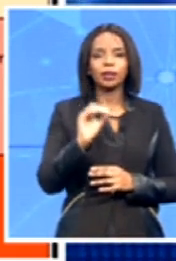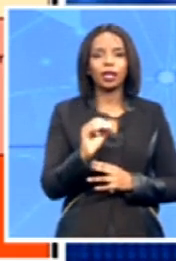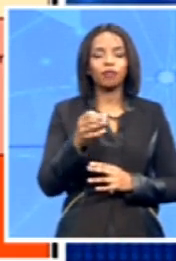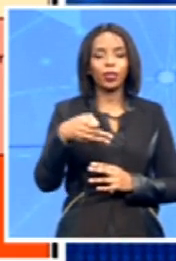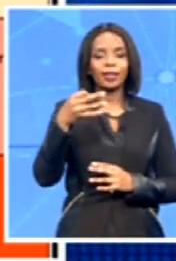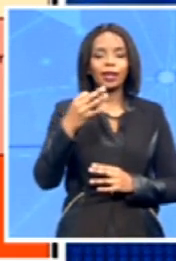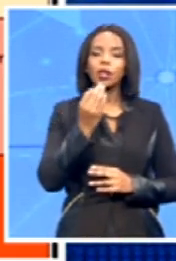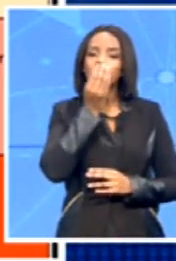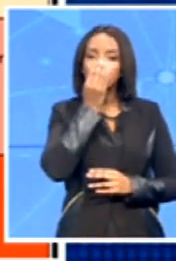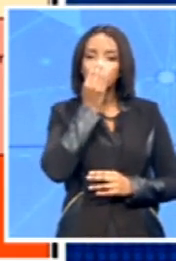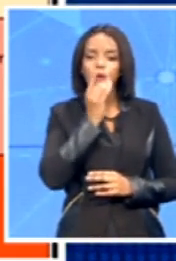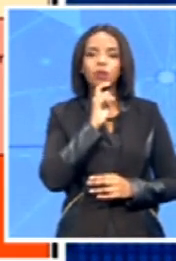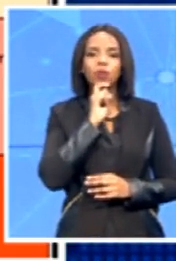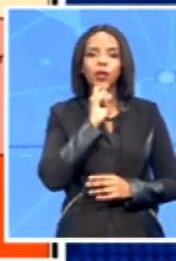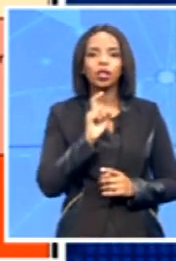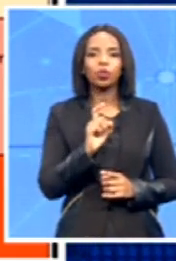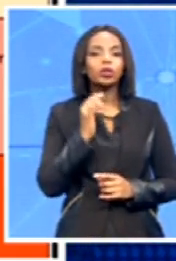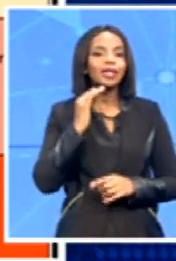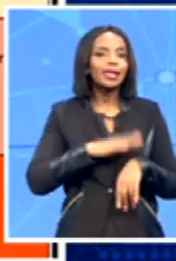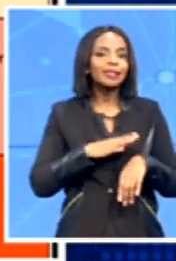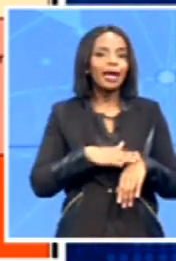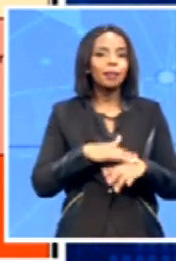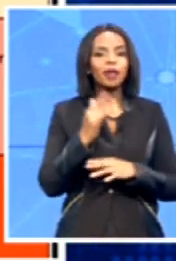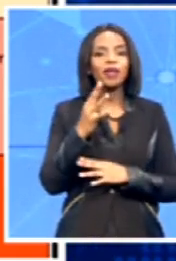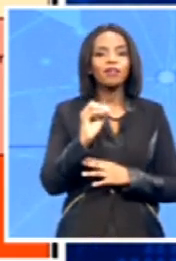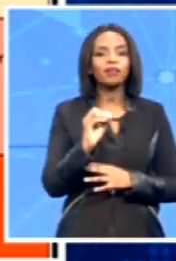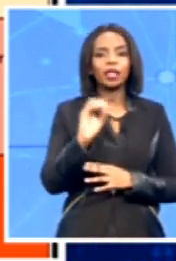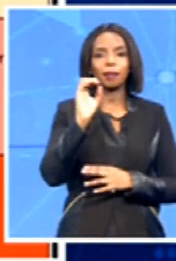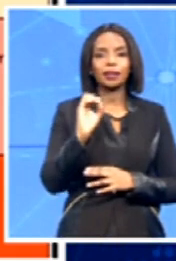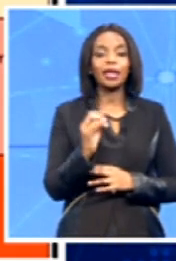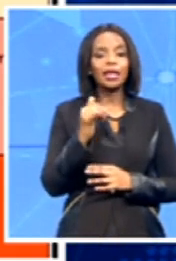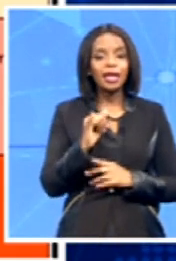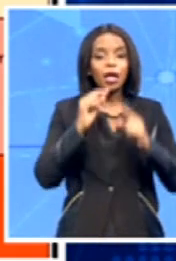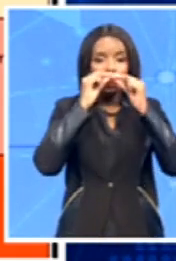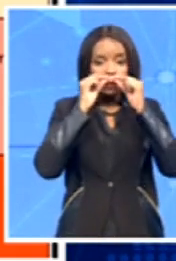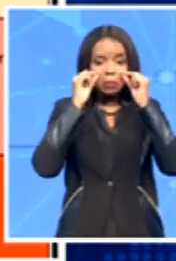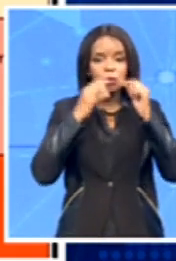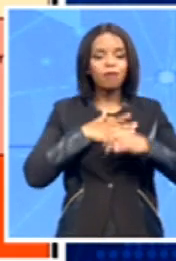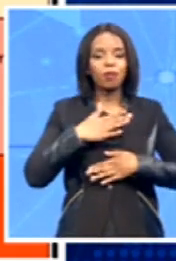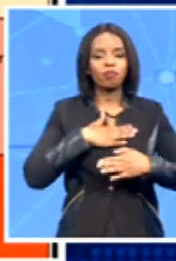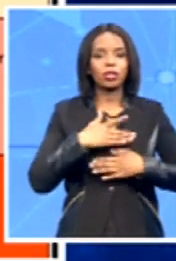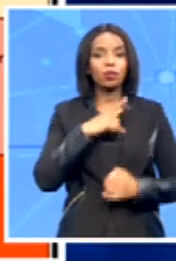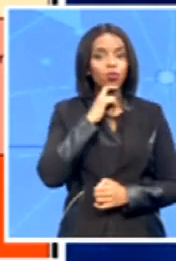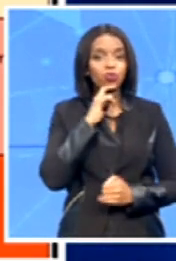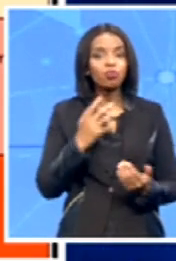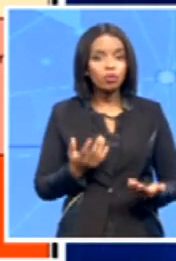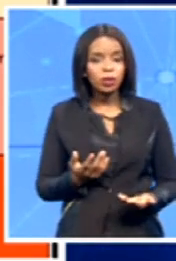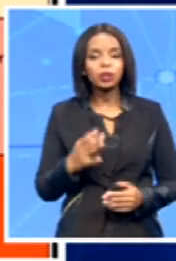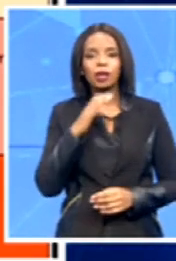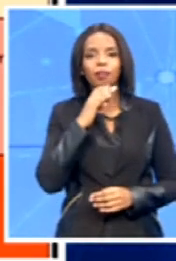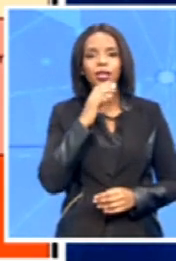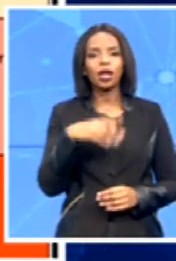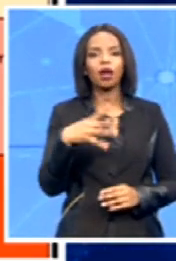50%. If we hit that mark, we would then say, okay, we go to the second warning, third warning, fourth warning. And we were about to bring